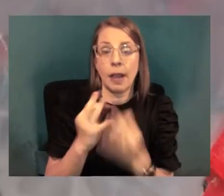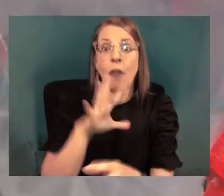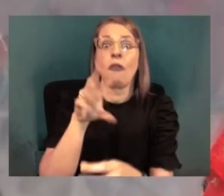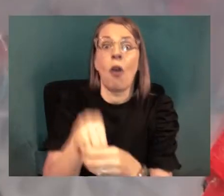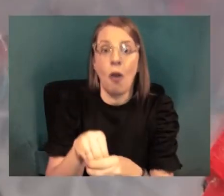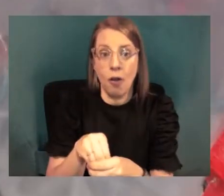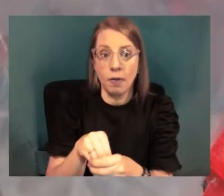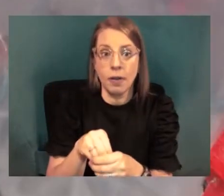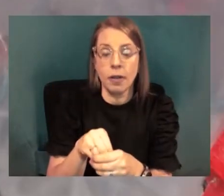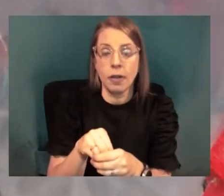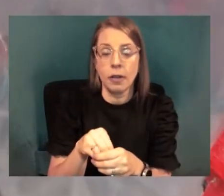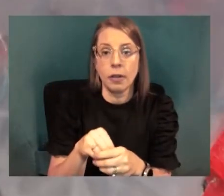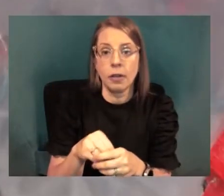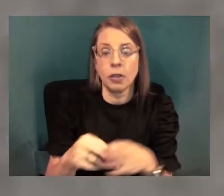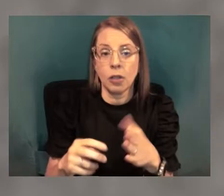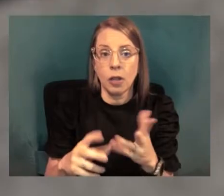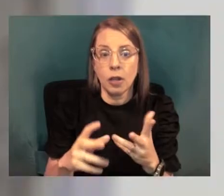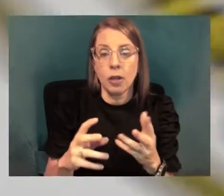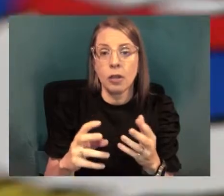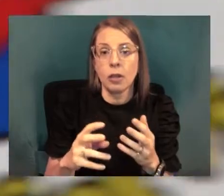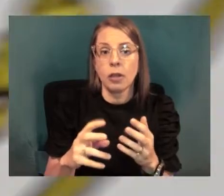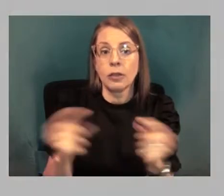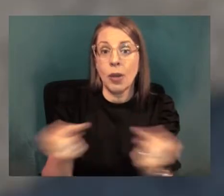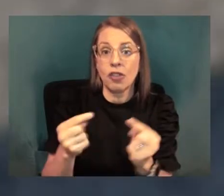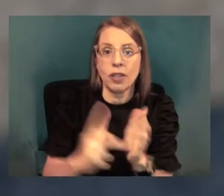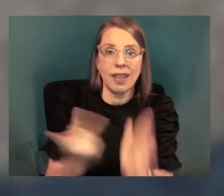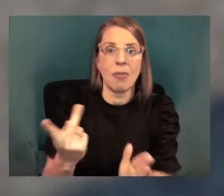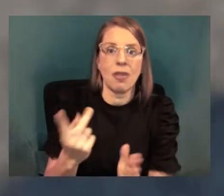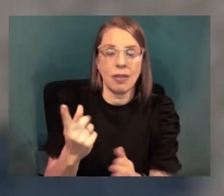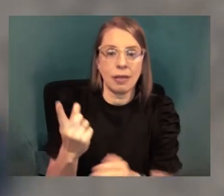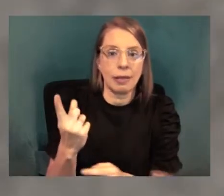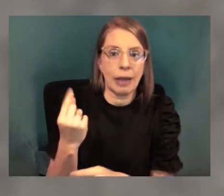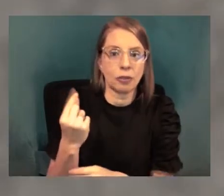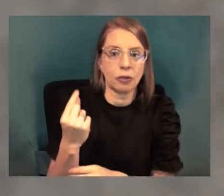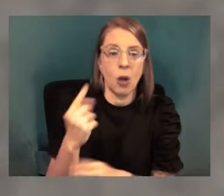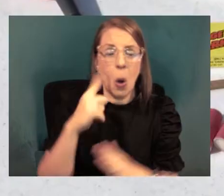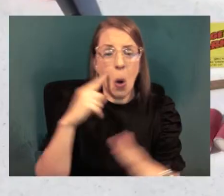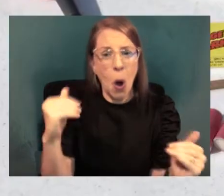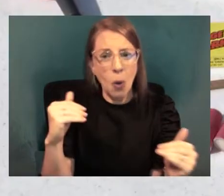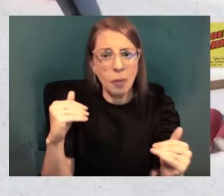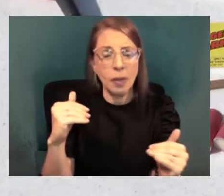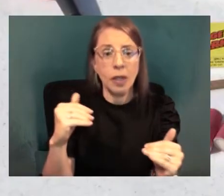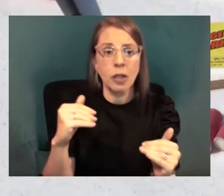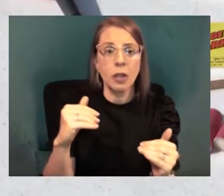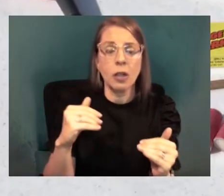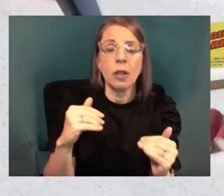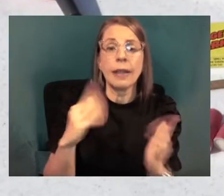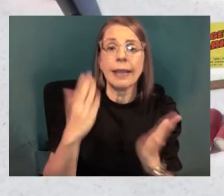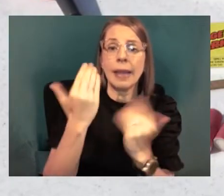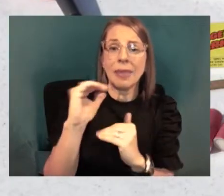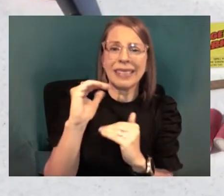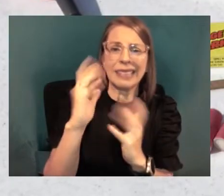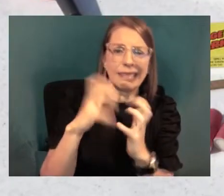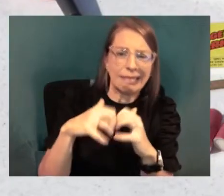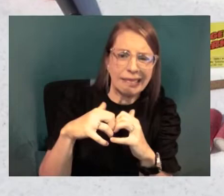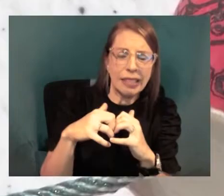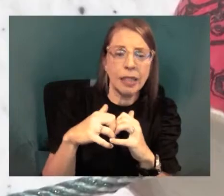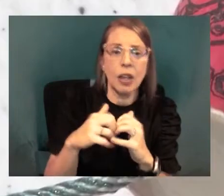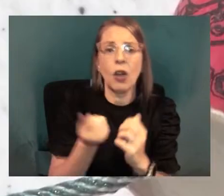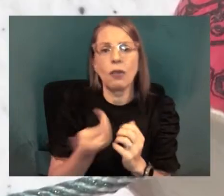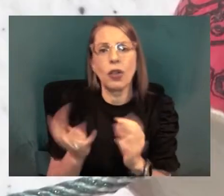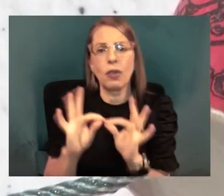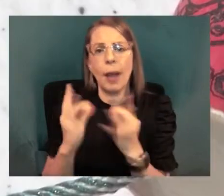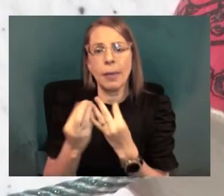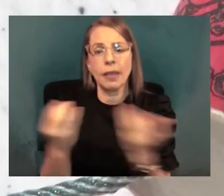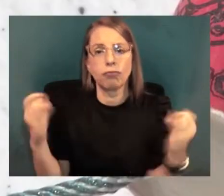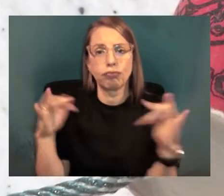almost double the injuries last year. Our hope is this year there will be less of those restrictions and there will be fewer families doing it, and we end up